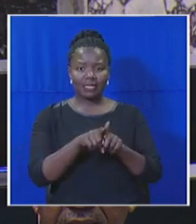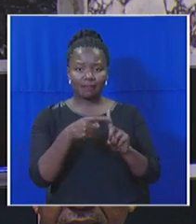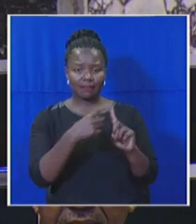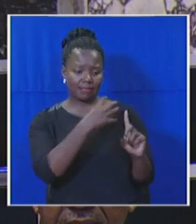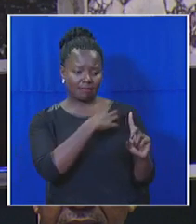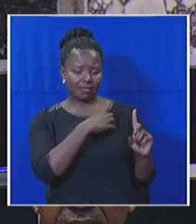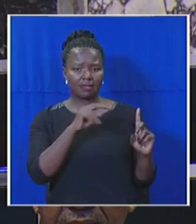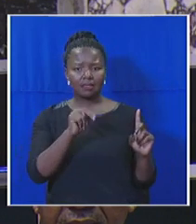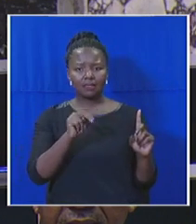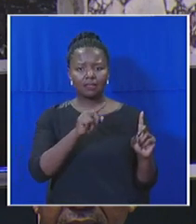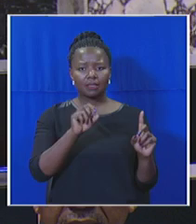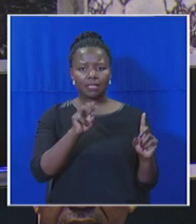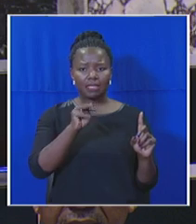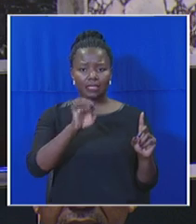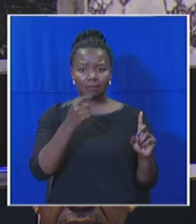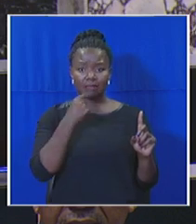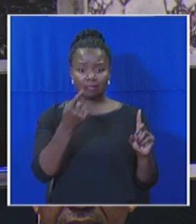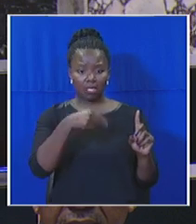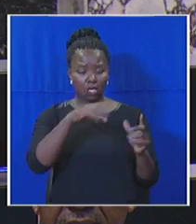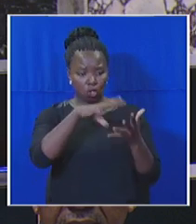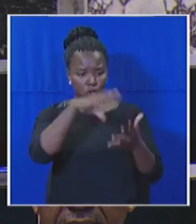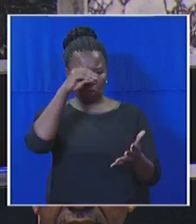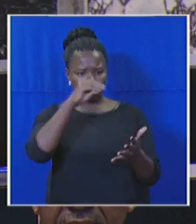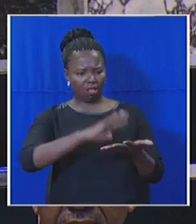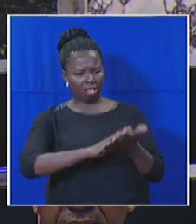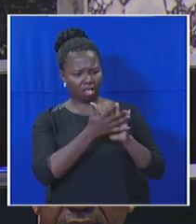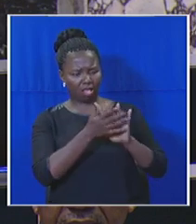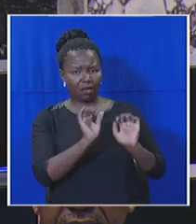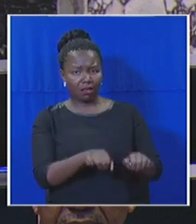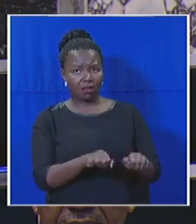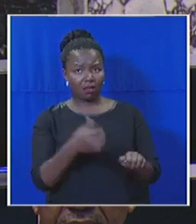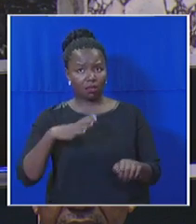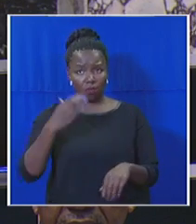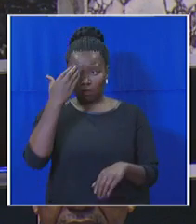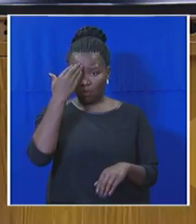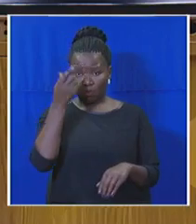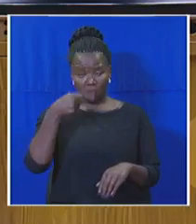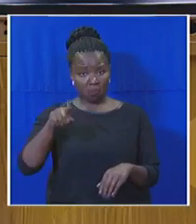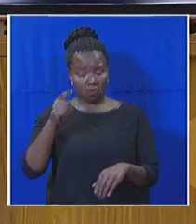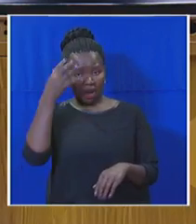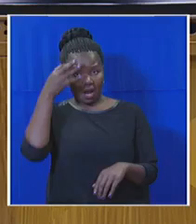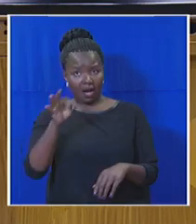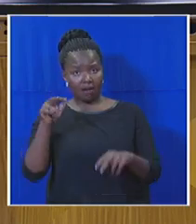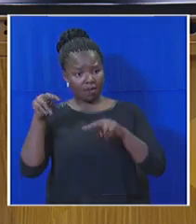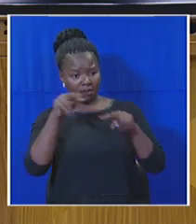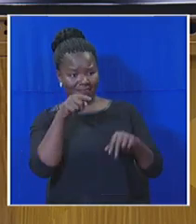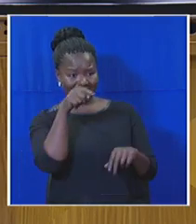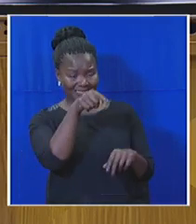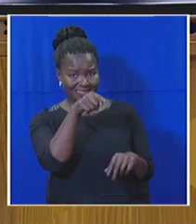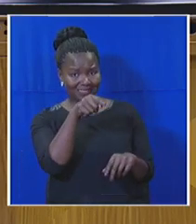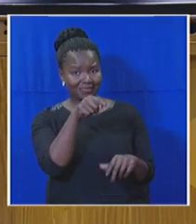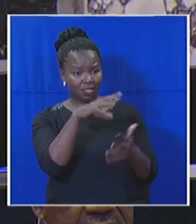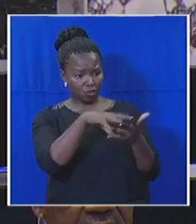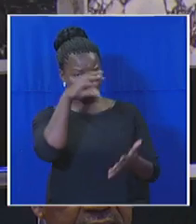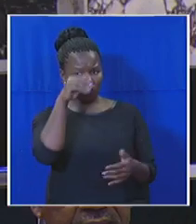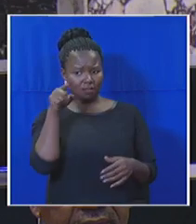quipped to say students must fall. Is that how government is taking students? A Minister of State so senior